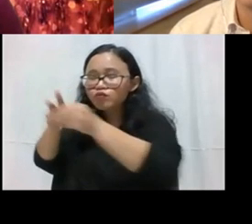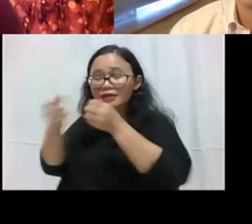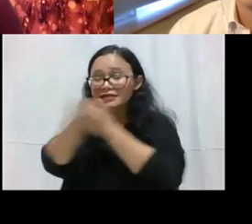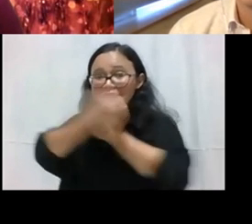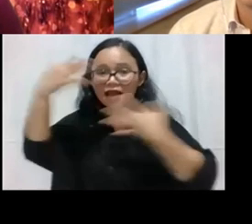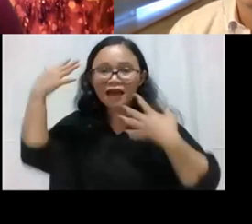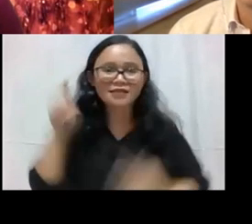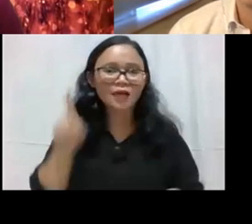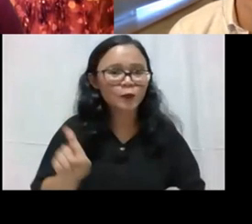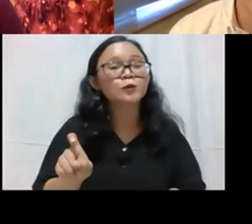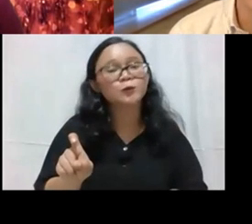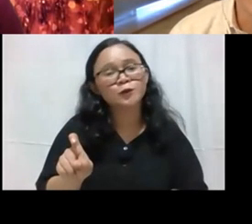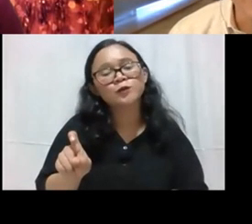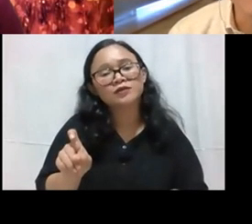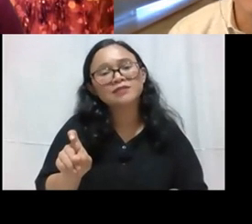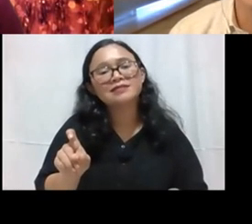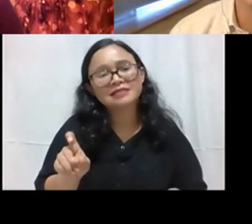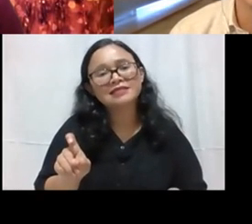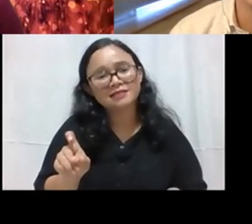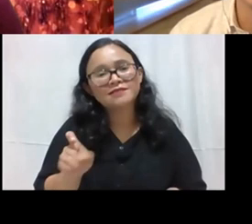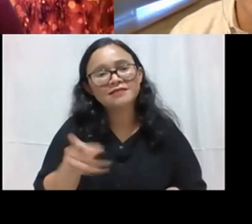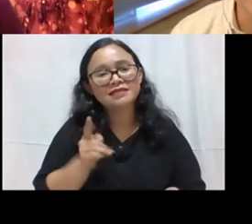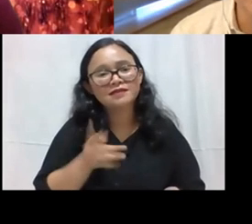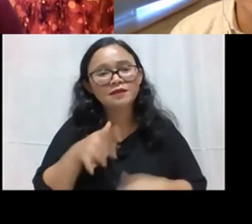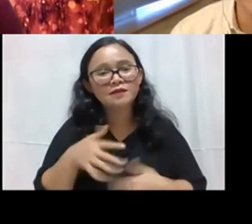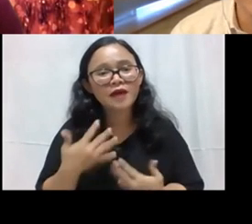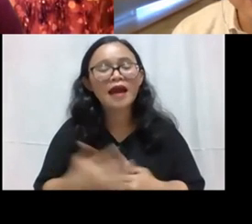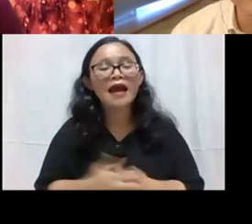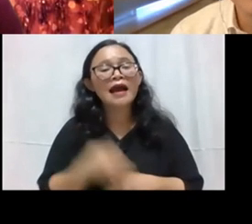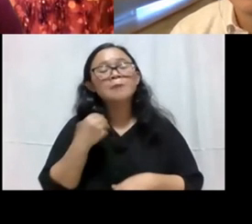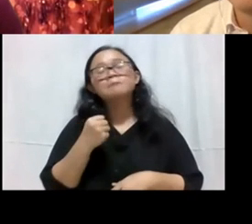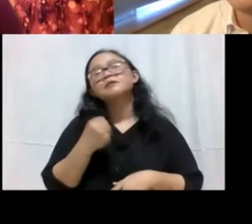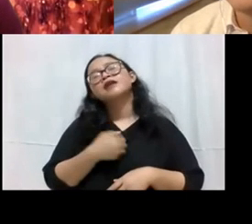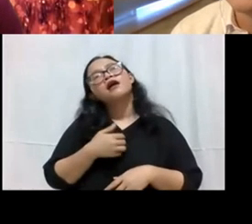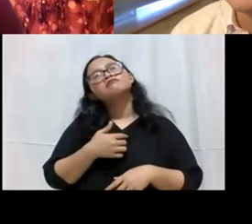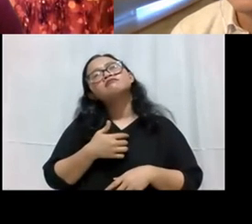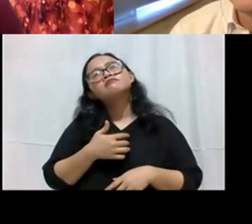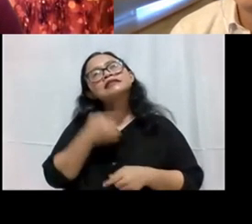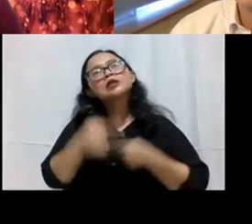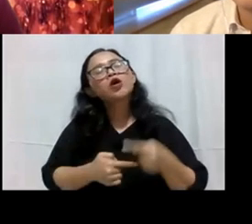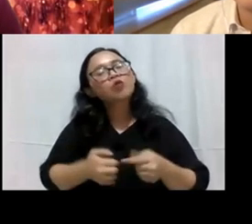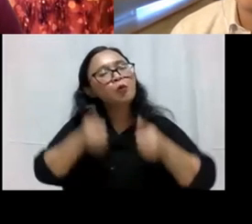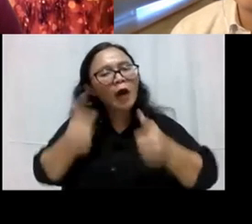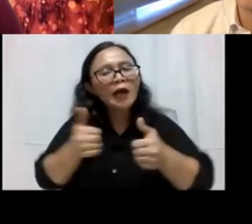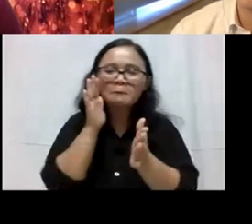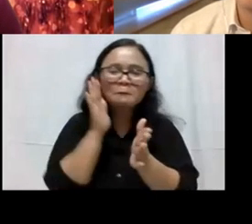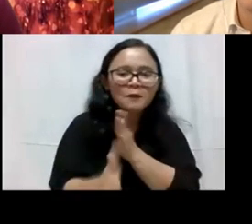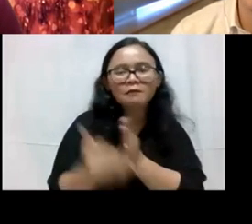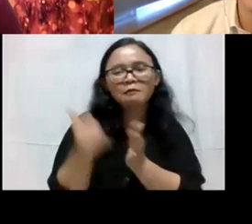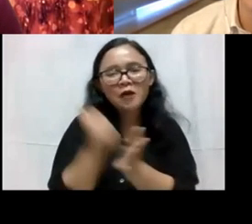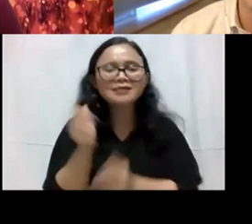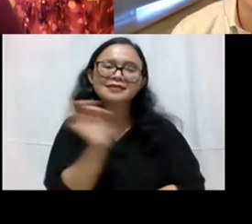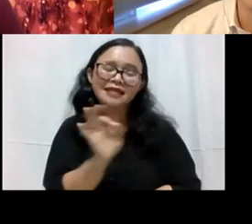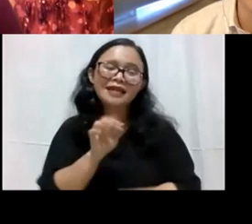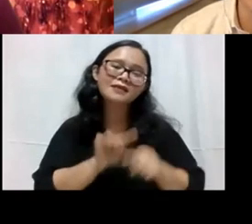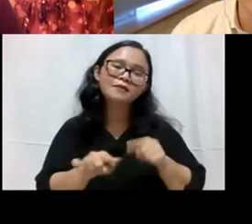achieve your goal the best, because it will leave the strongest impression on viewers. I feel like I went through all of my